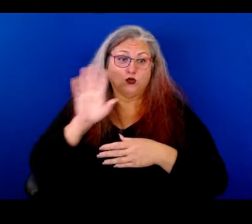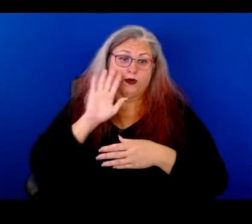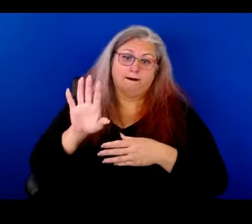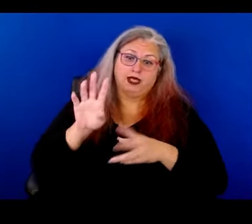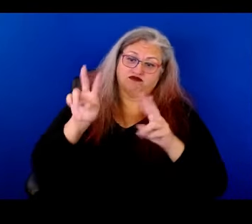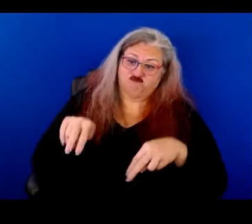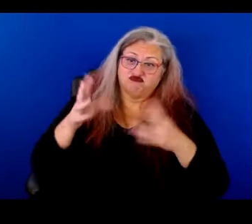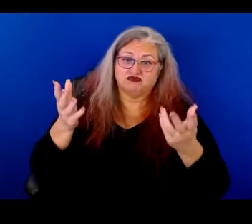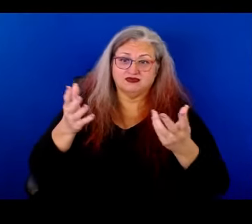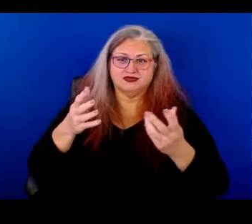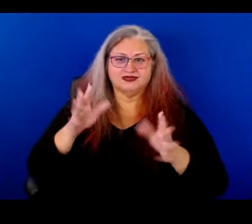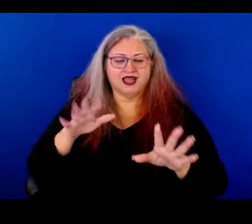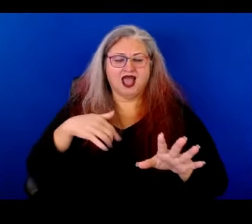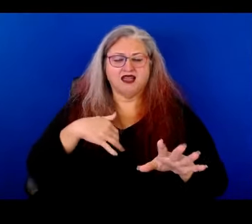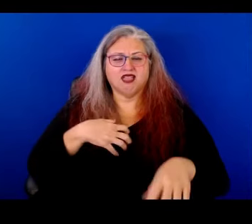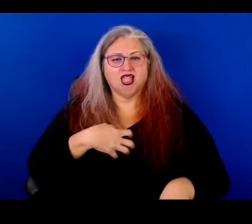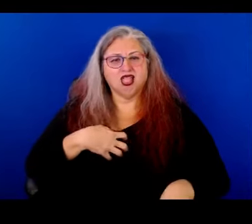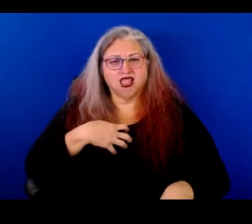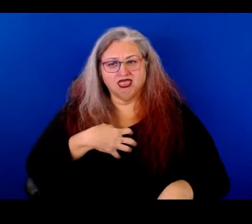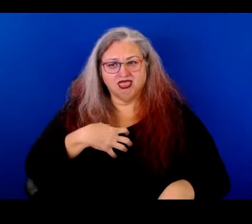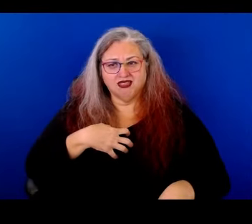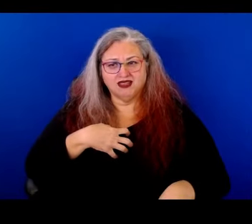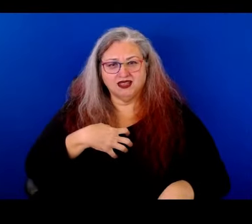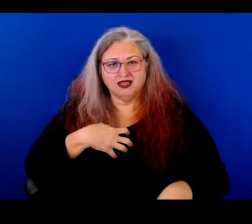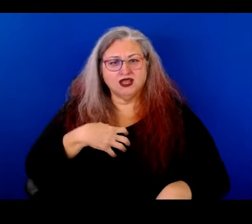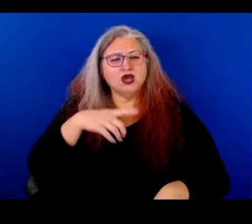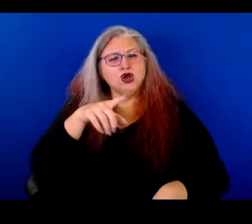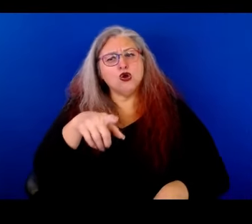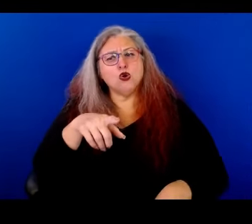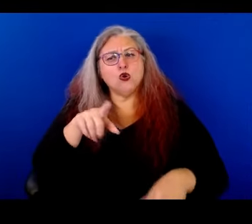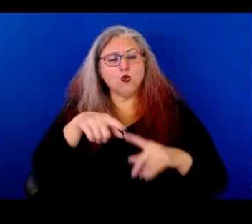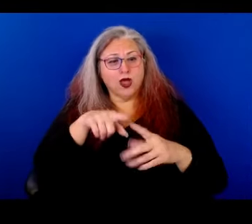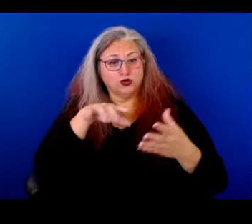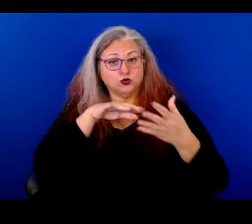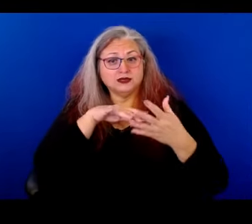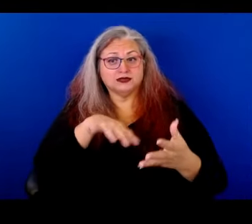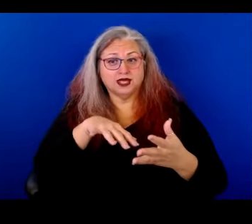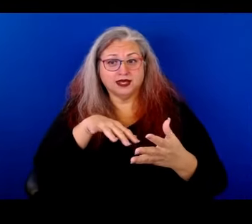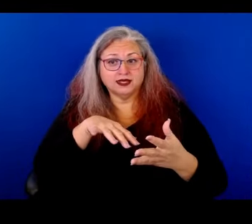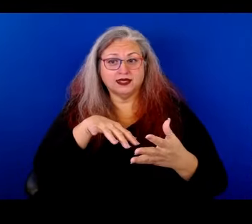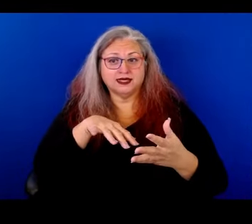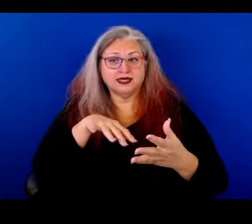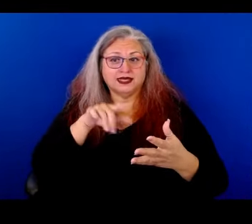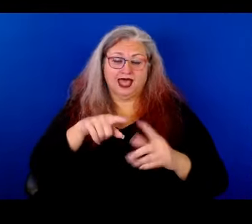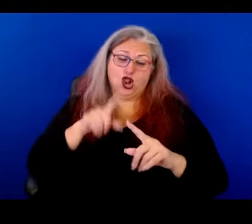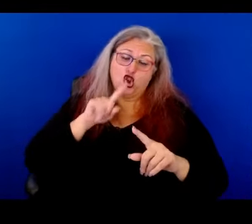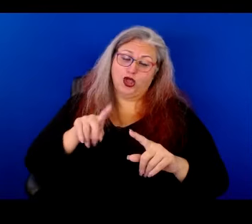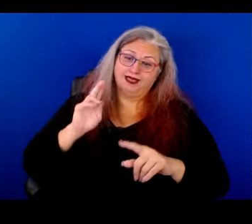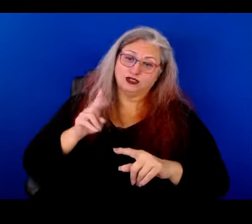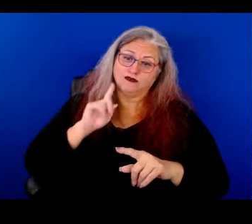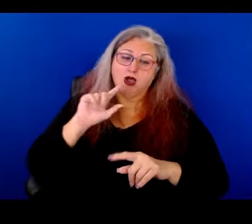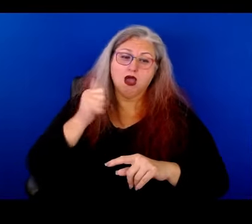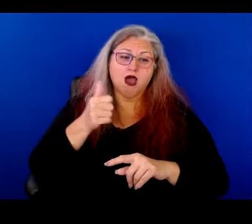vilified. It's grotesque to me. And when you study the history of